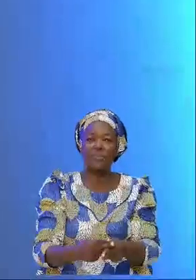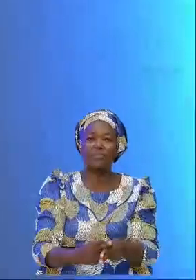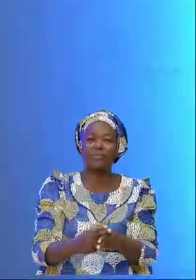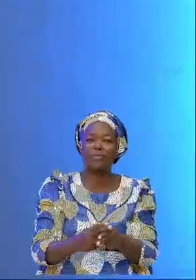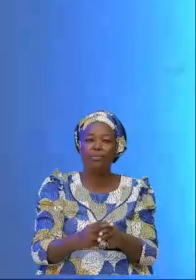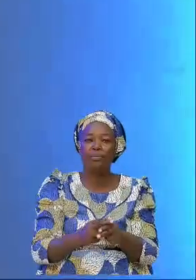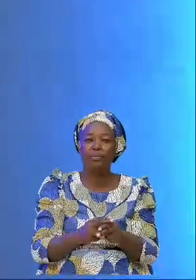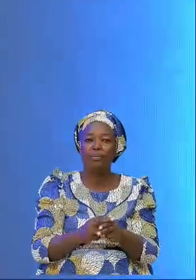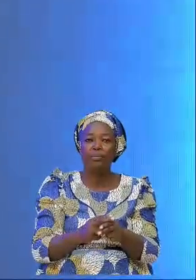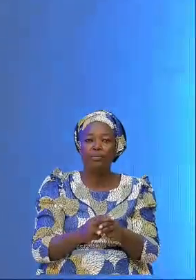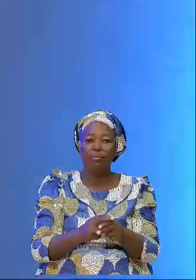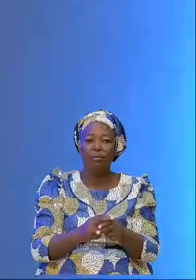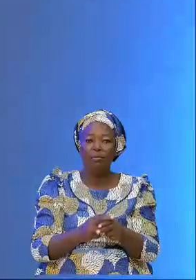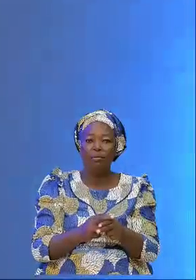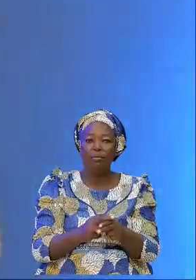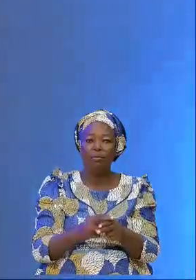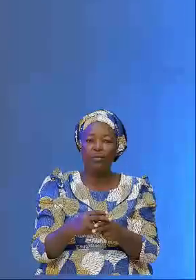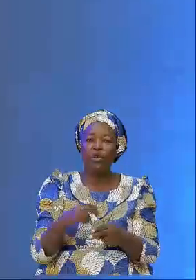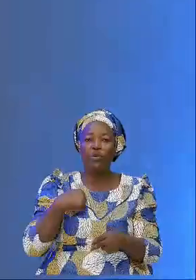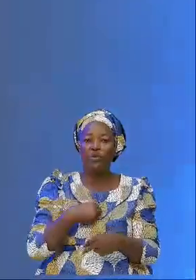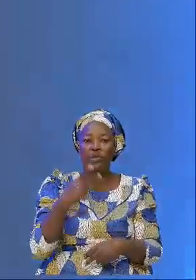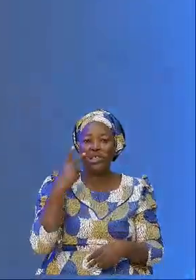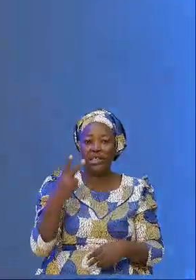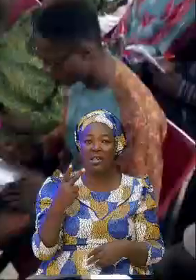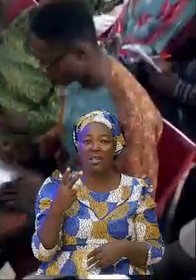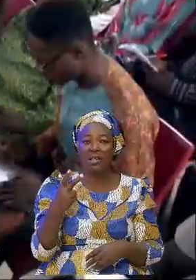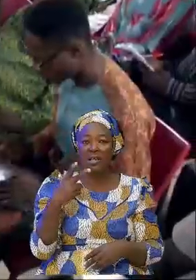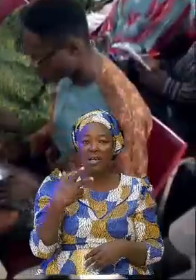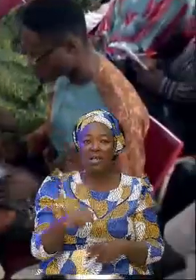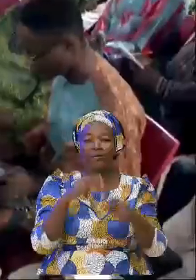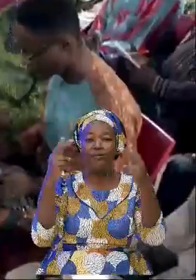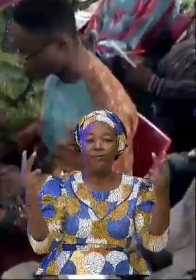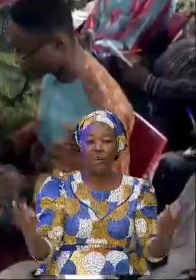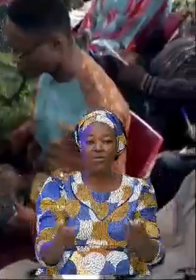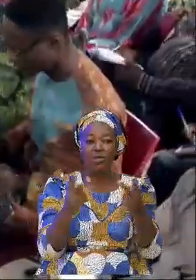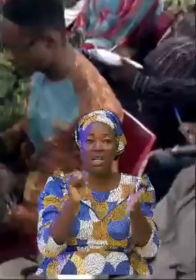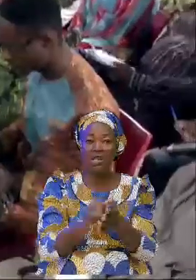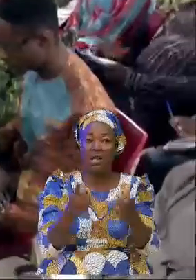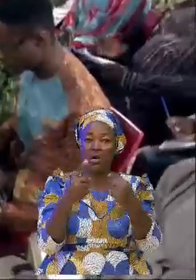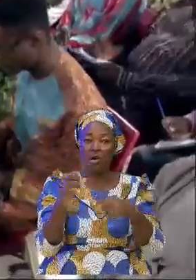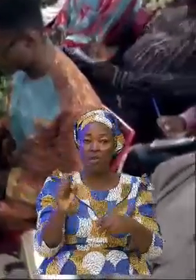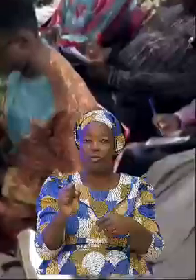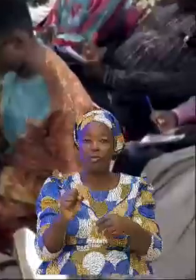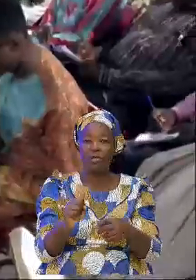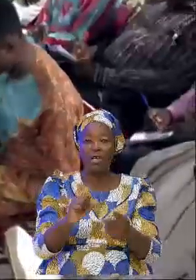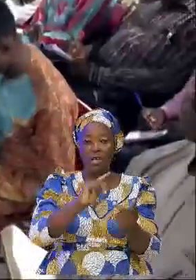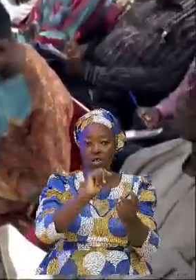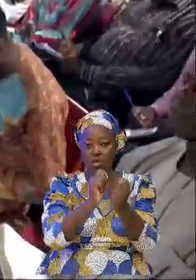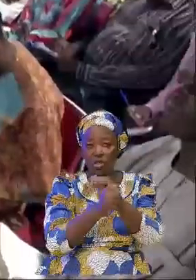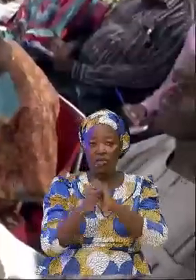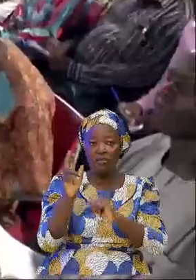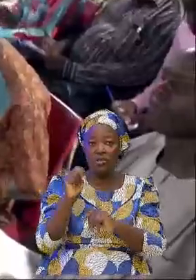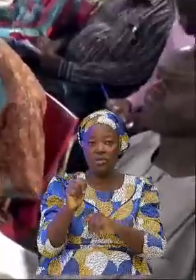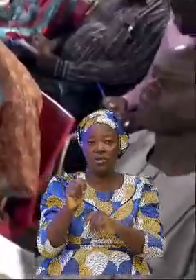every one of your lives in Jesus' name. We're looking at the